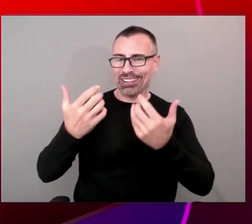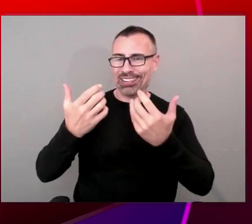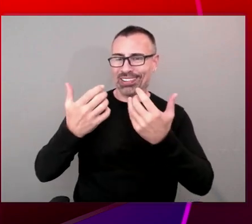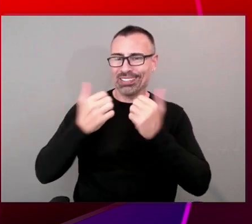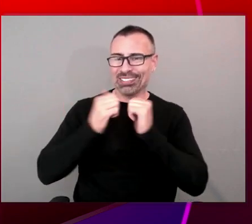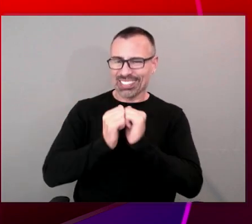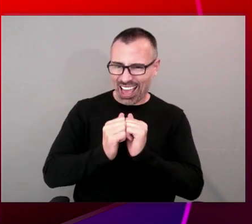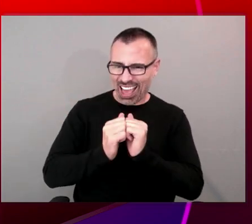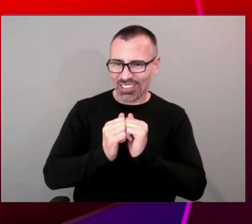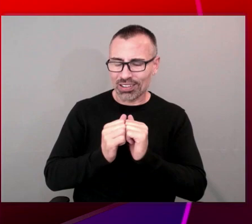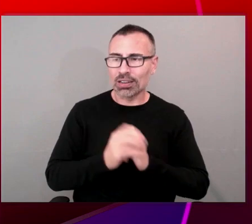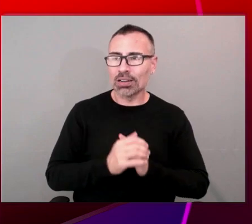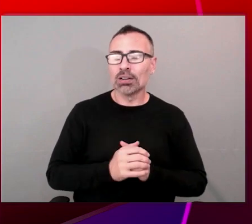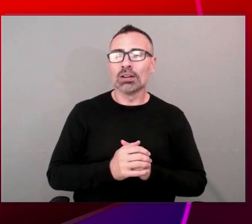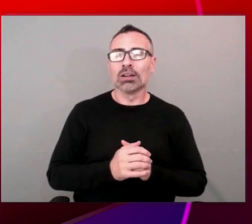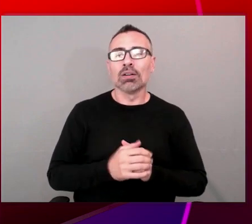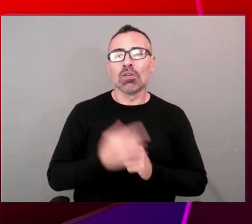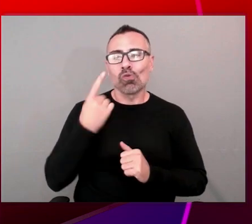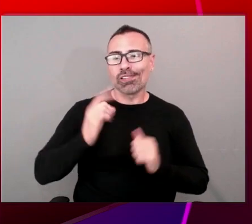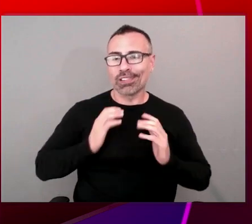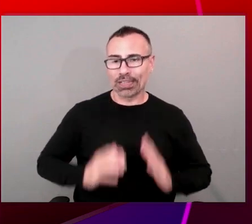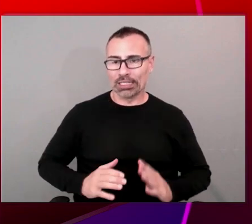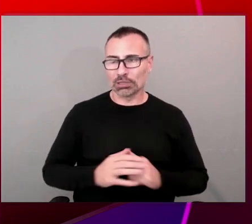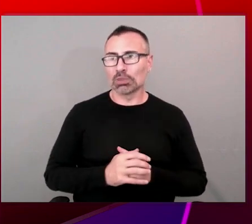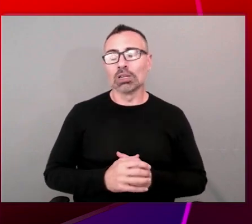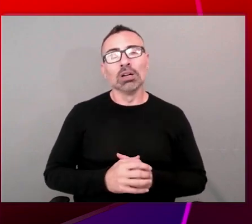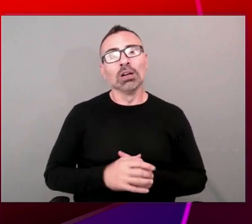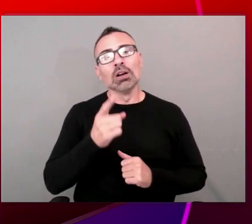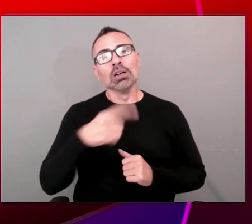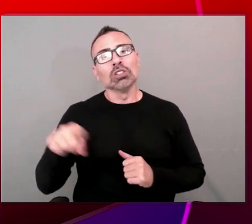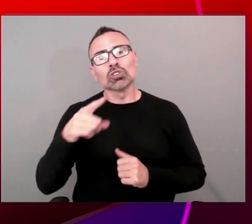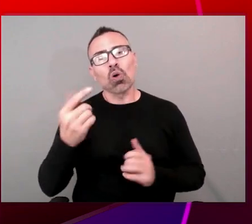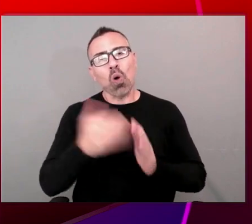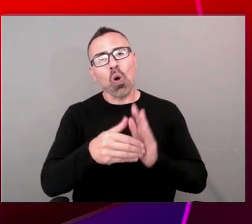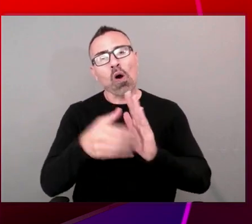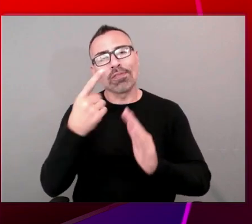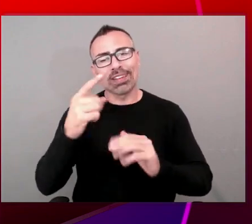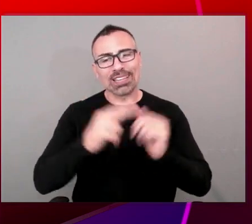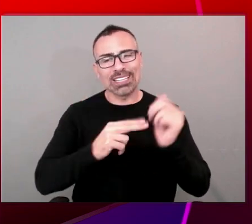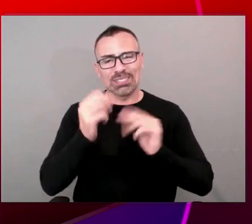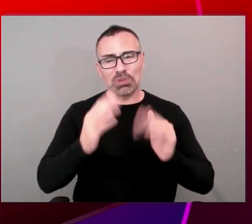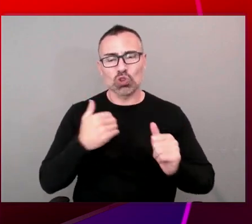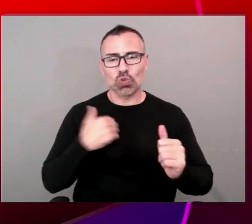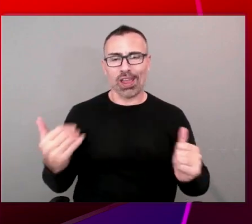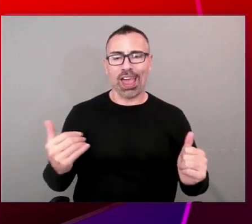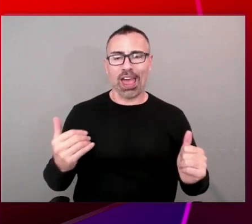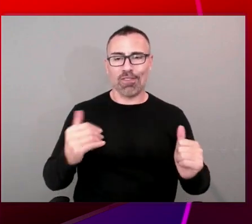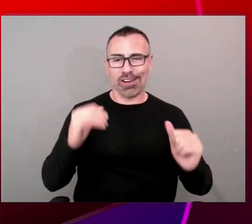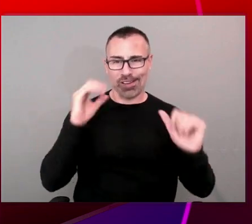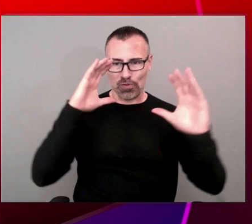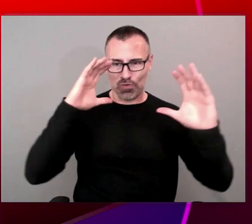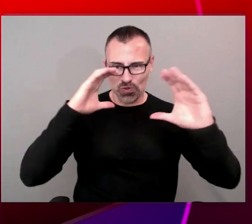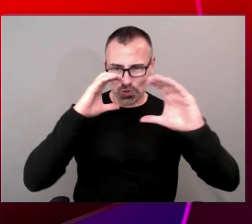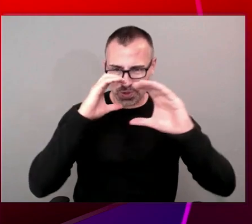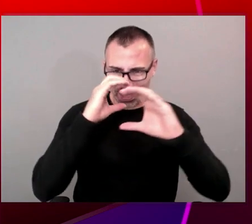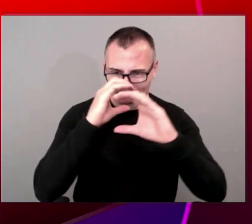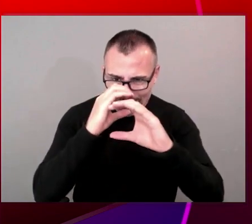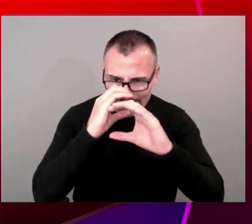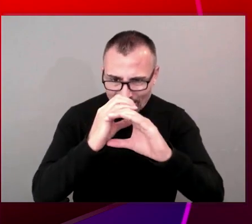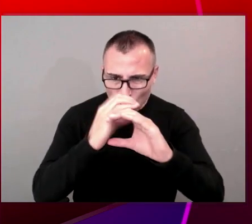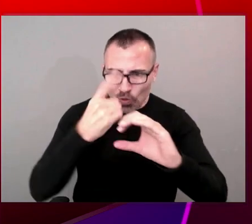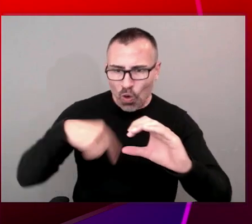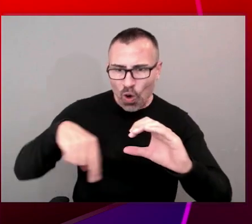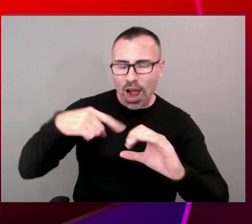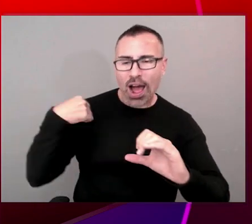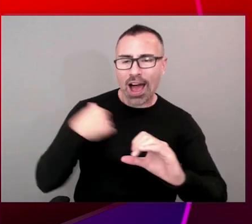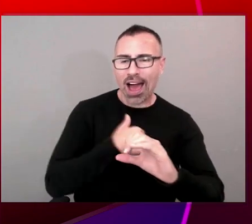so very often, as builders, we have that kind of narrow view of what makes sense to us, and by getting the outside